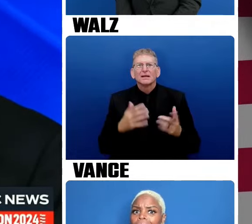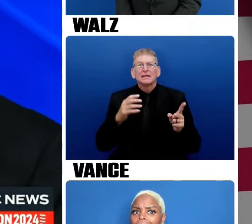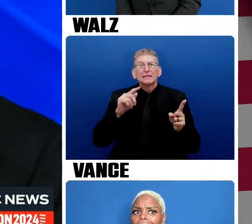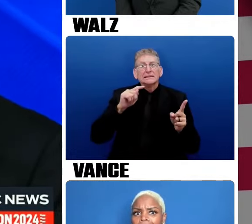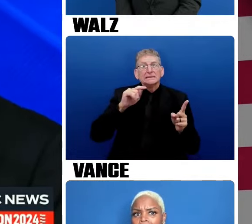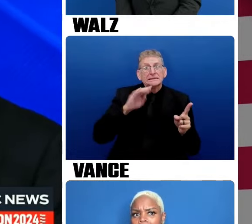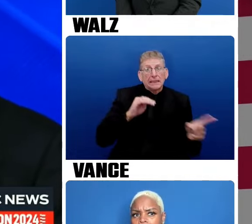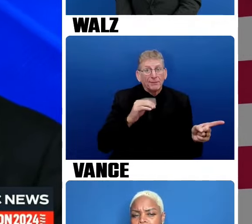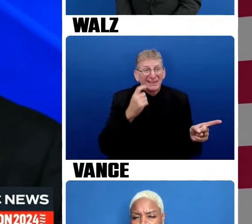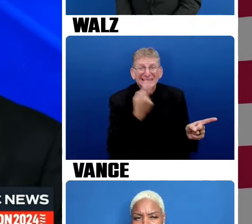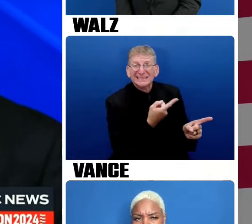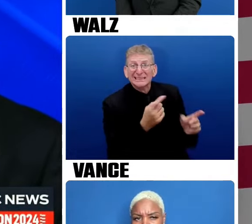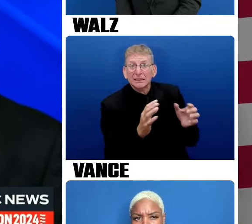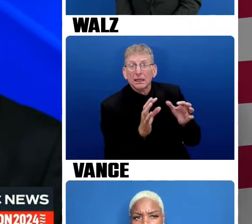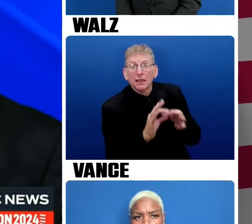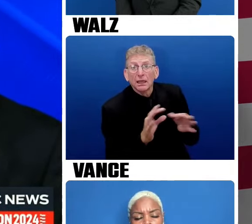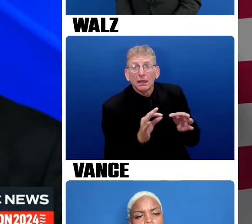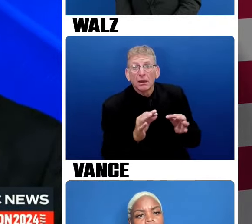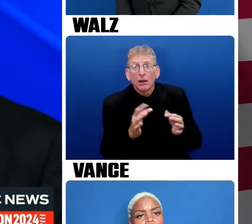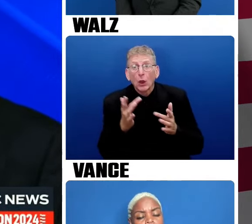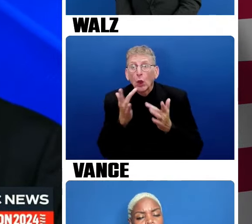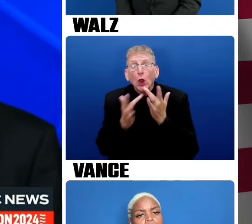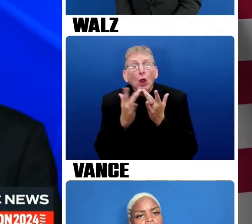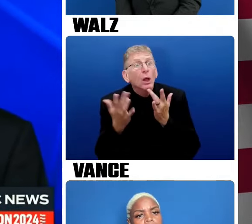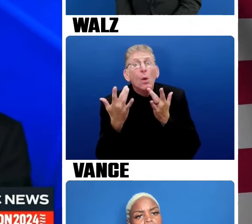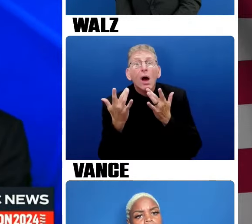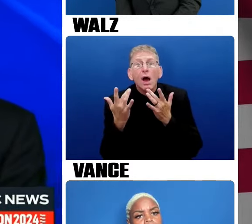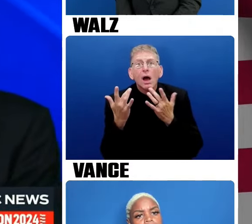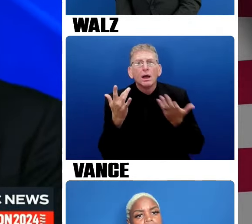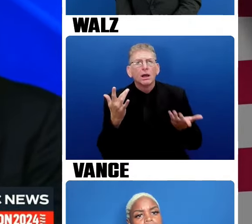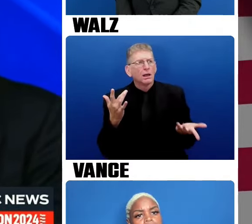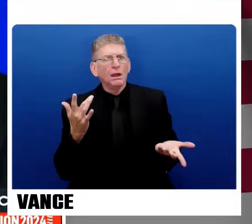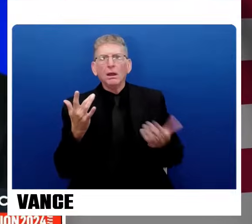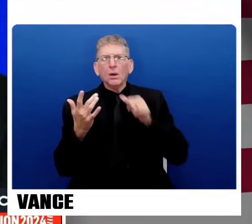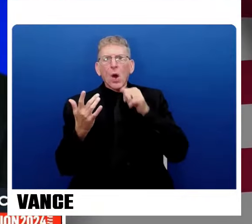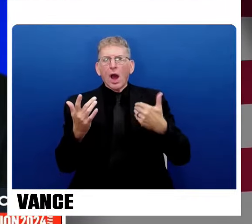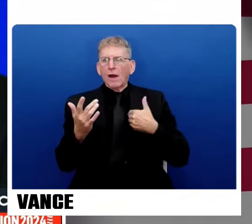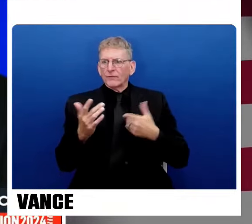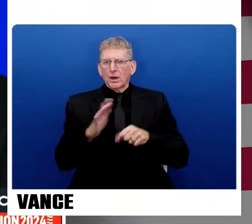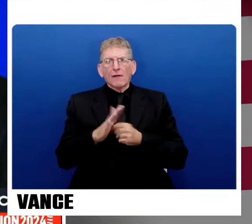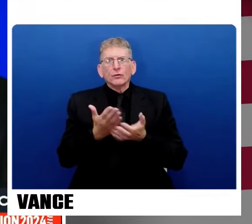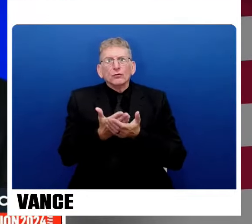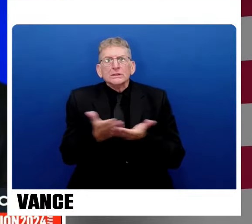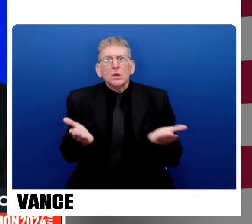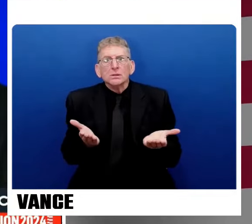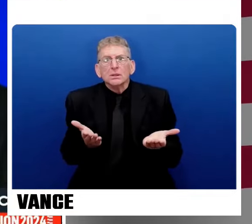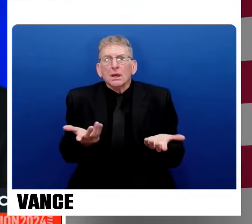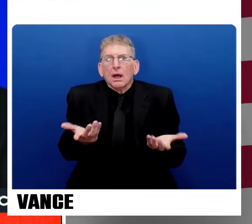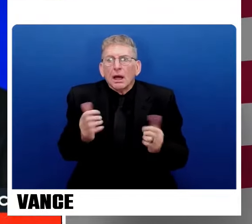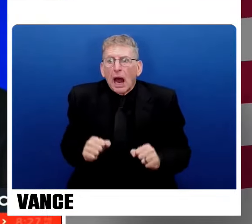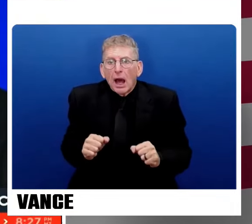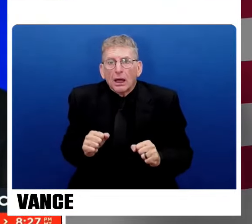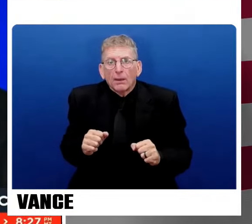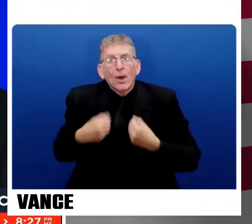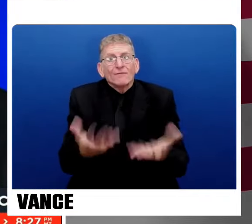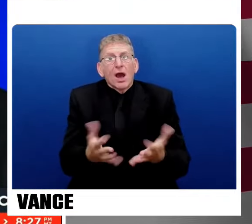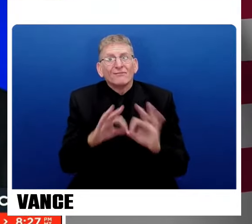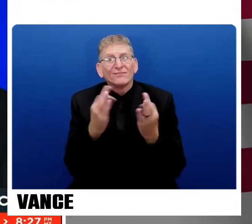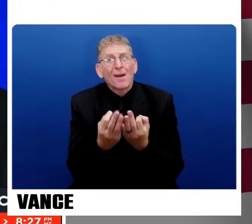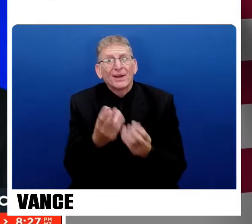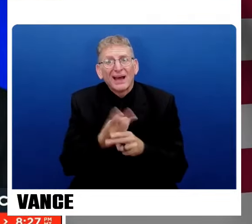just don't have enough resources going into the multiple people who could be providing family care options. And we're going to have to, unfortunately,